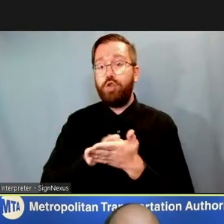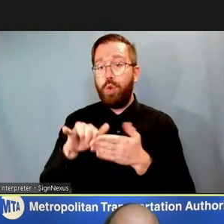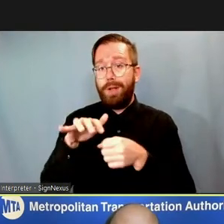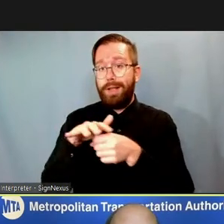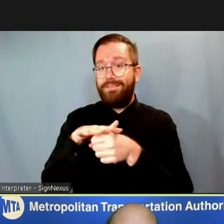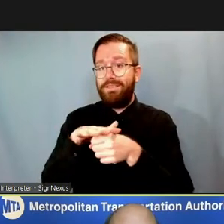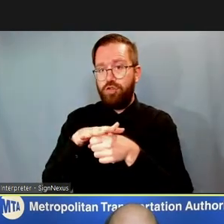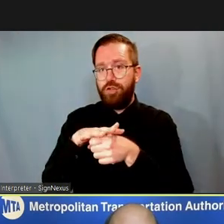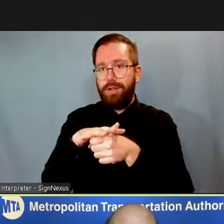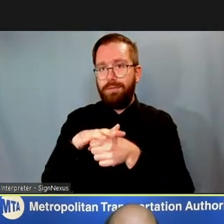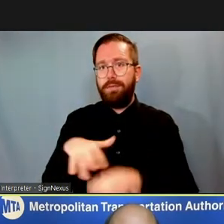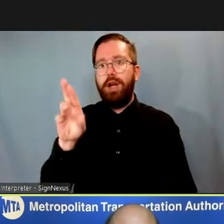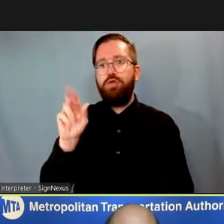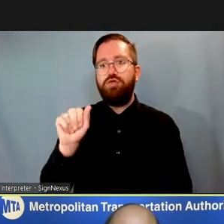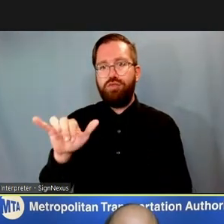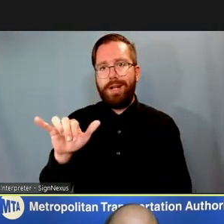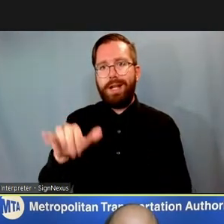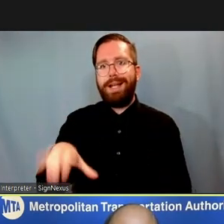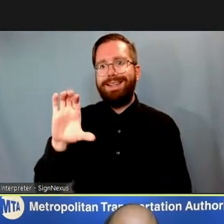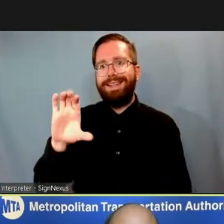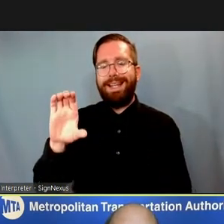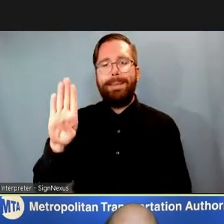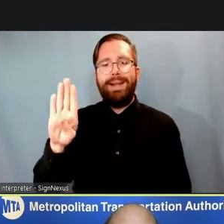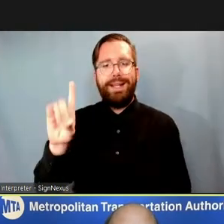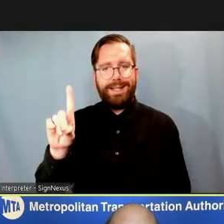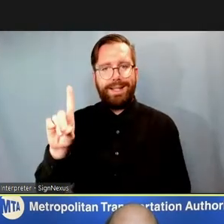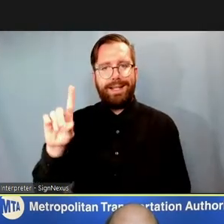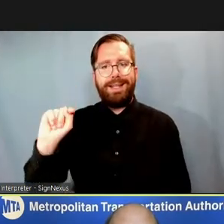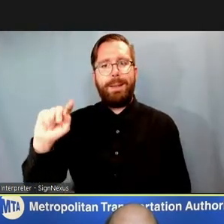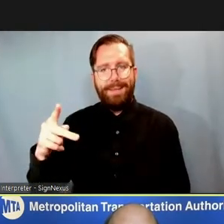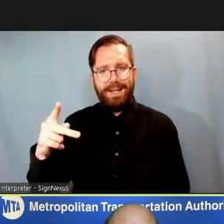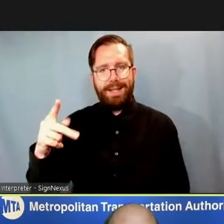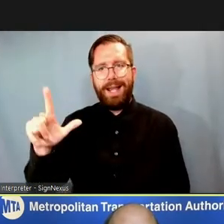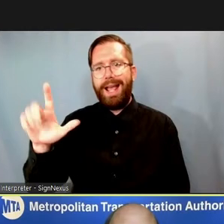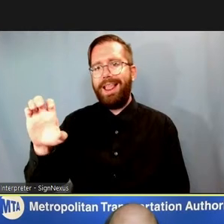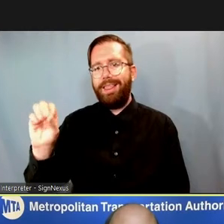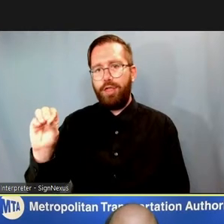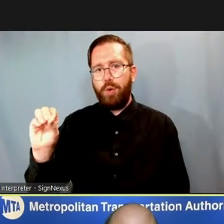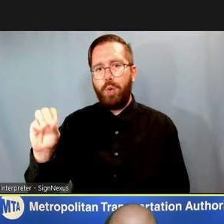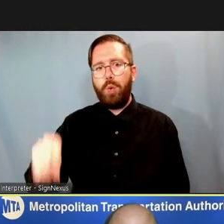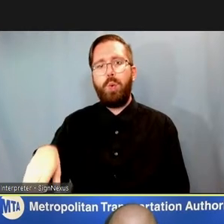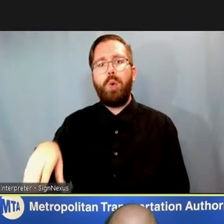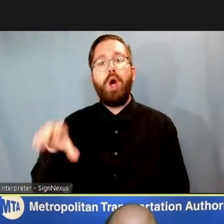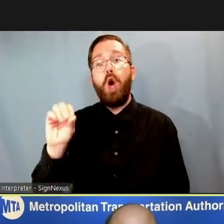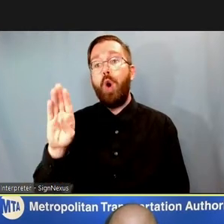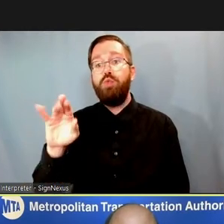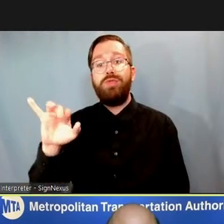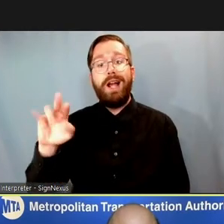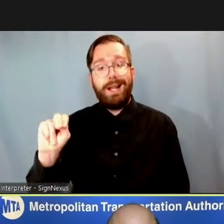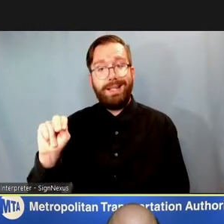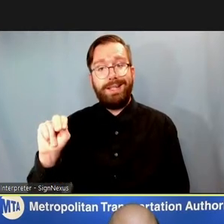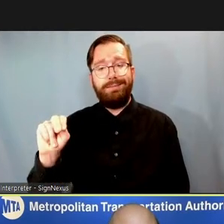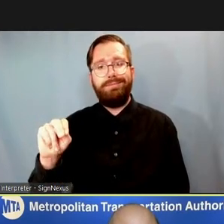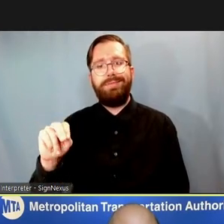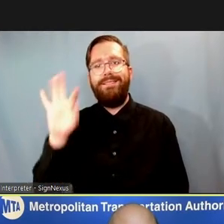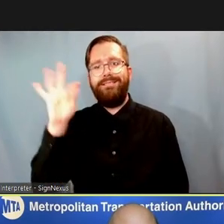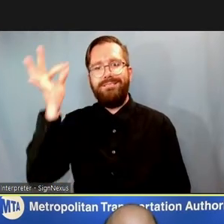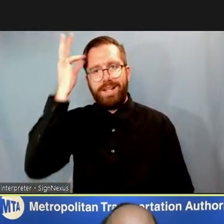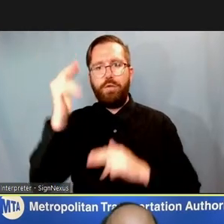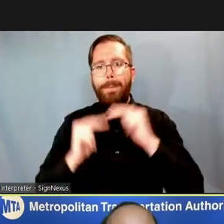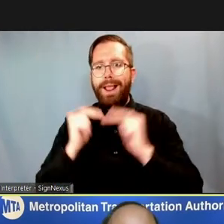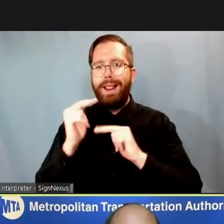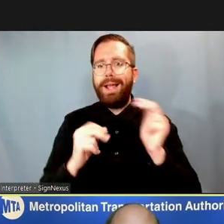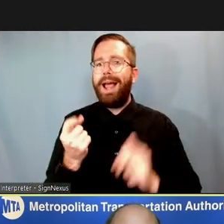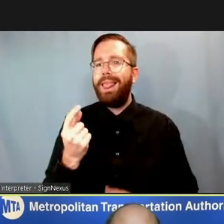ray cbdp leo w o'brien federal building 11a clinton